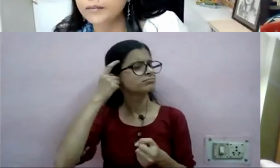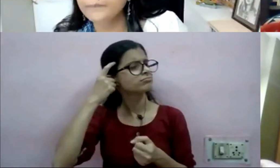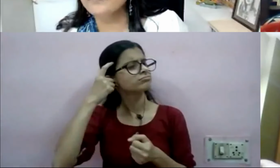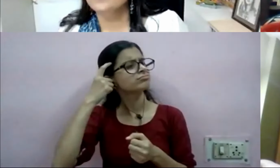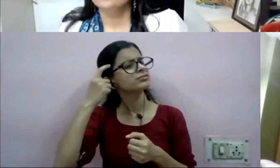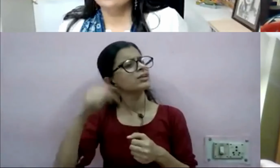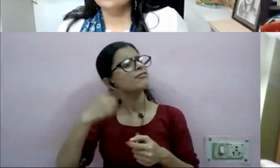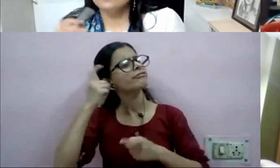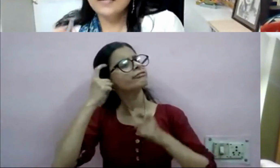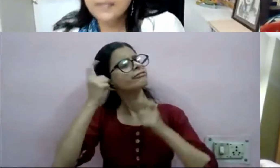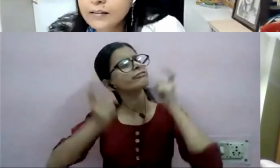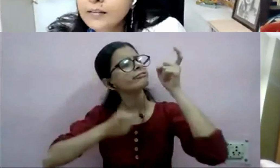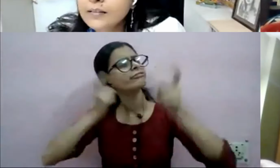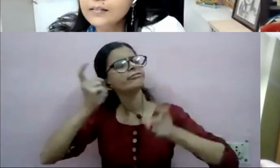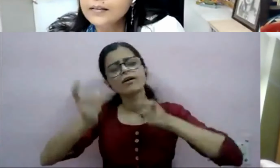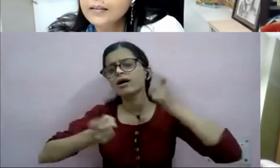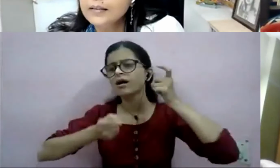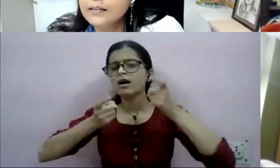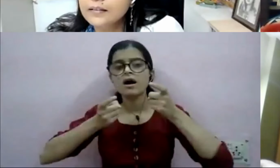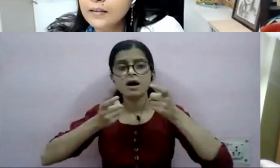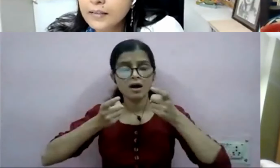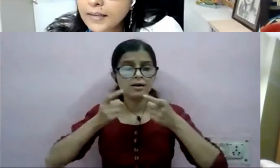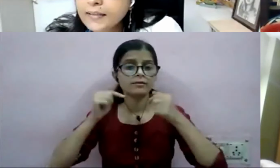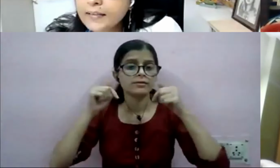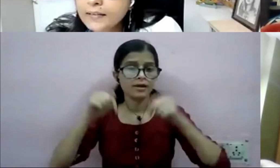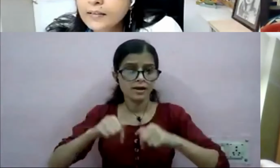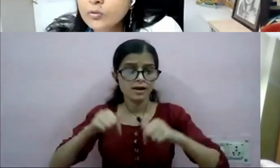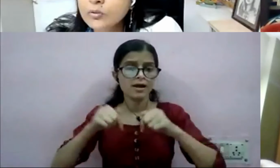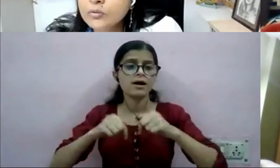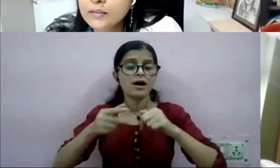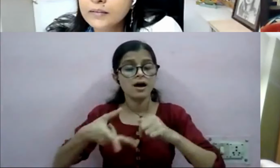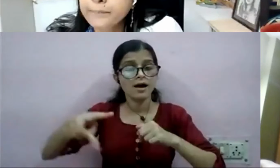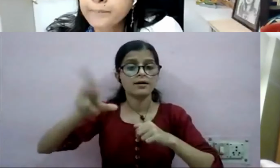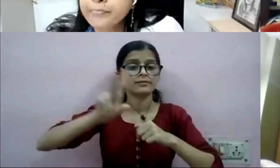selfhood. And here again,